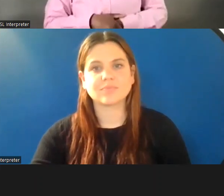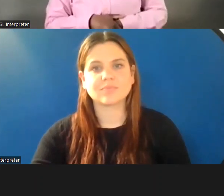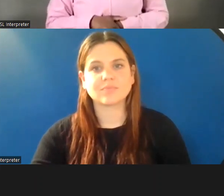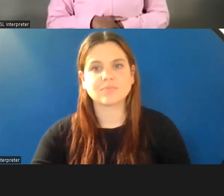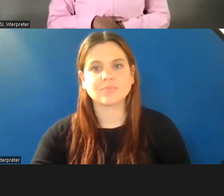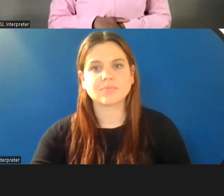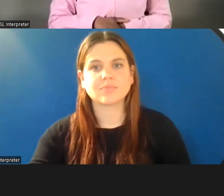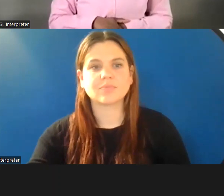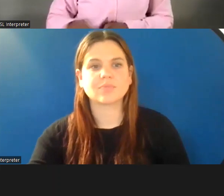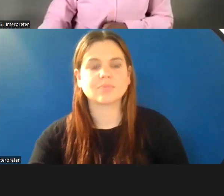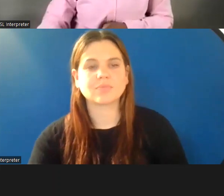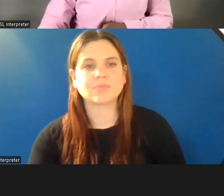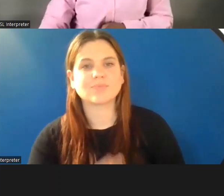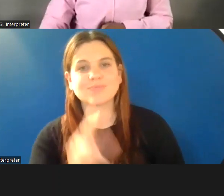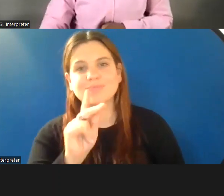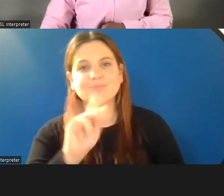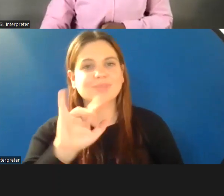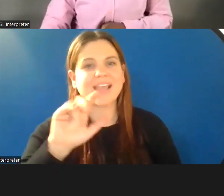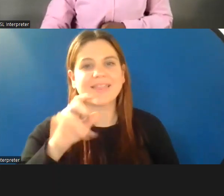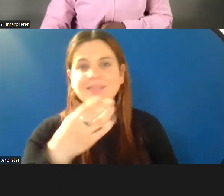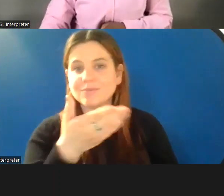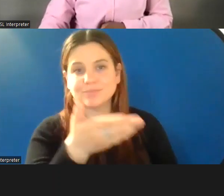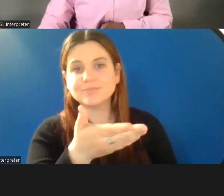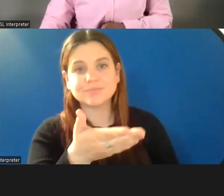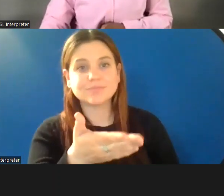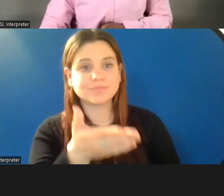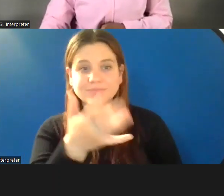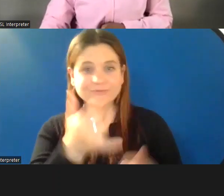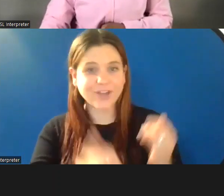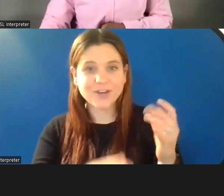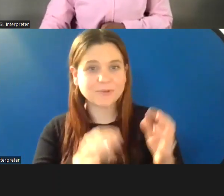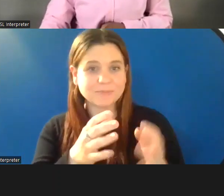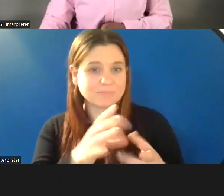Keith, I'll give you the final word on this. Oh,